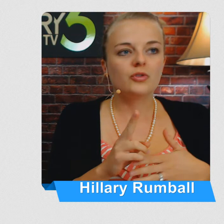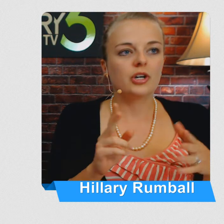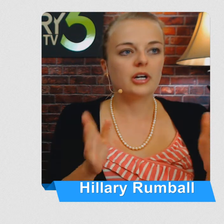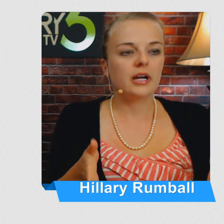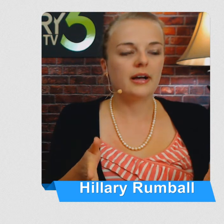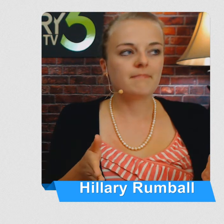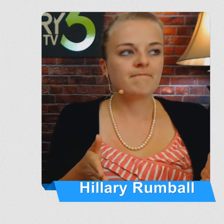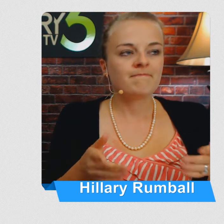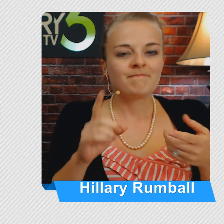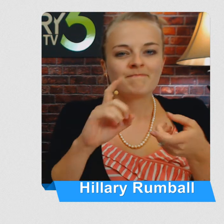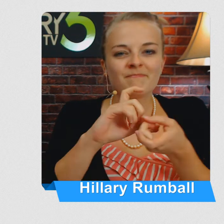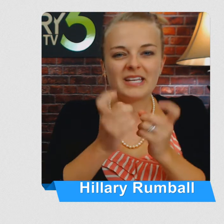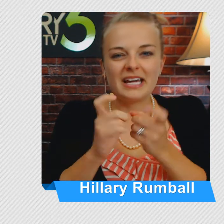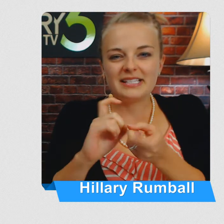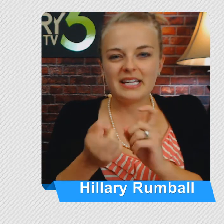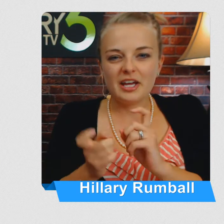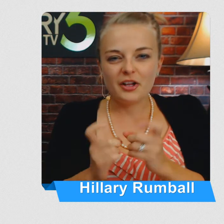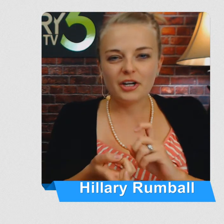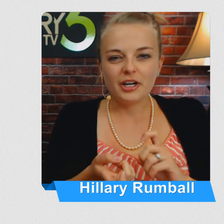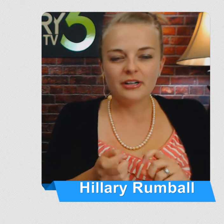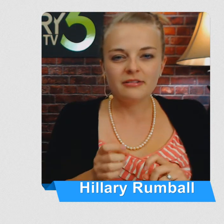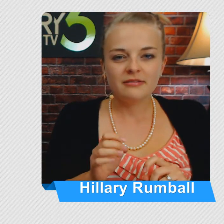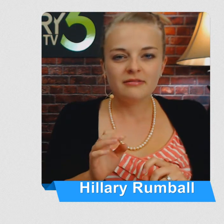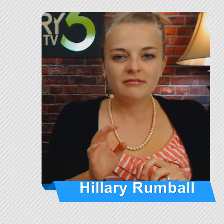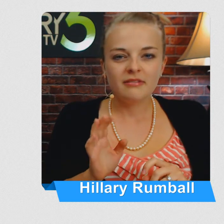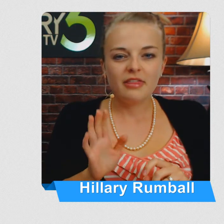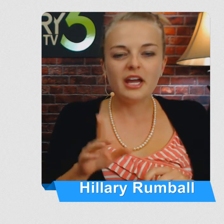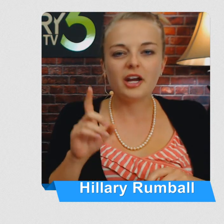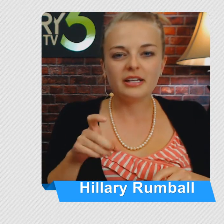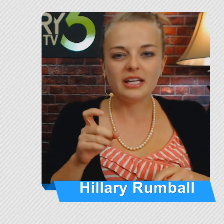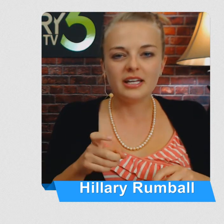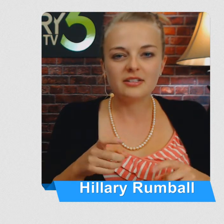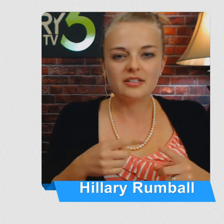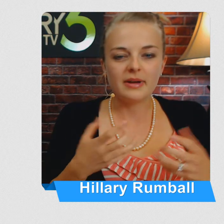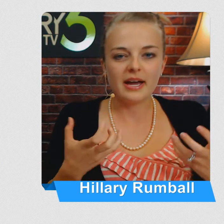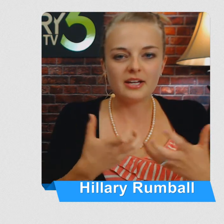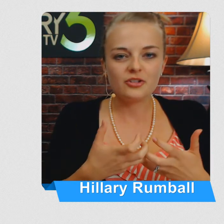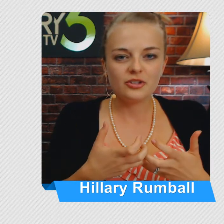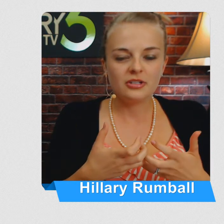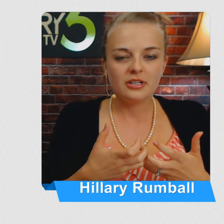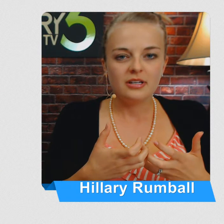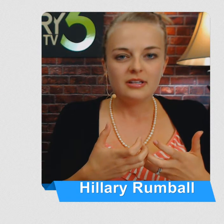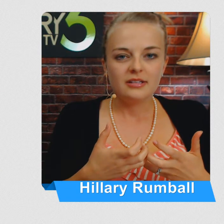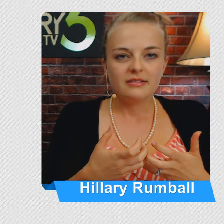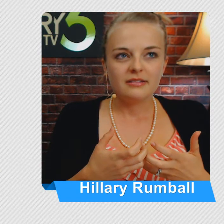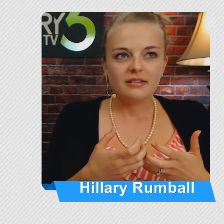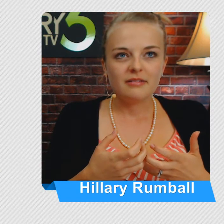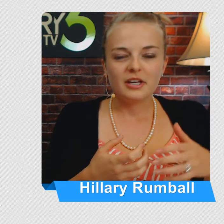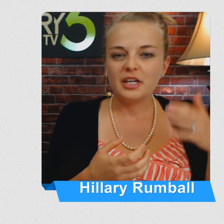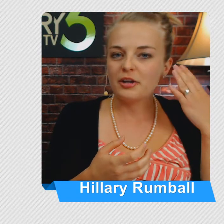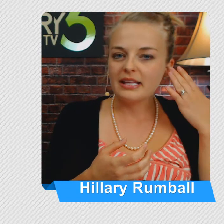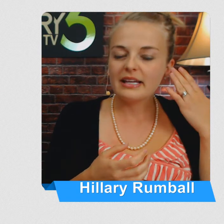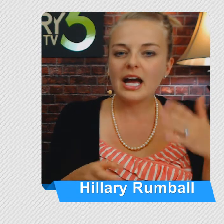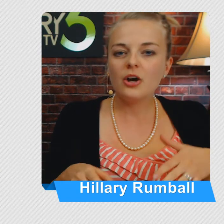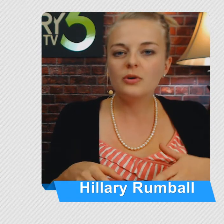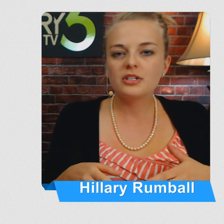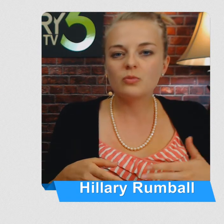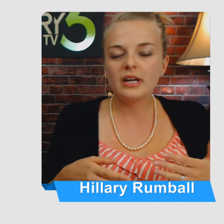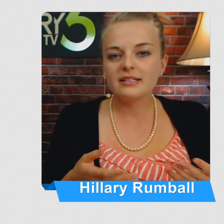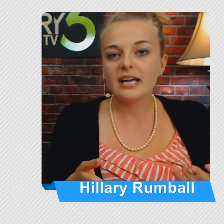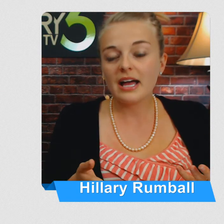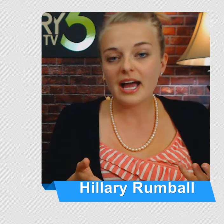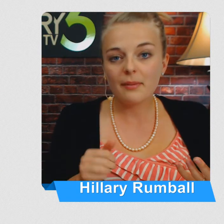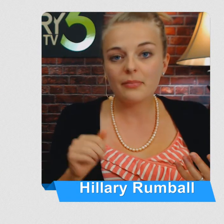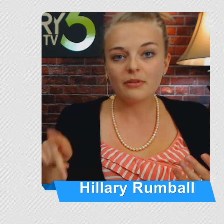a user kind of tailor their needs to match the hearing aid? Like how